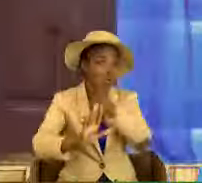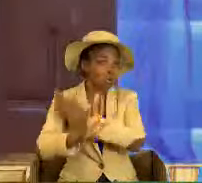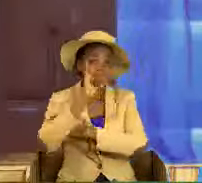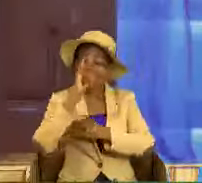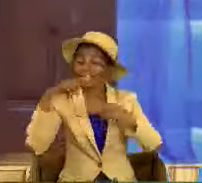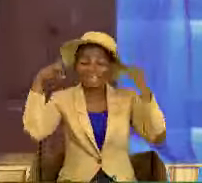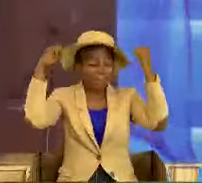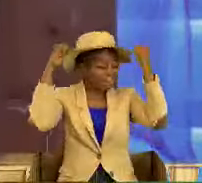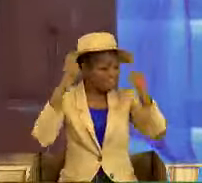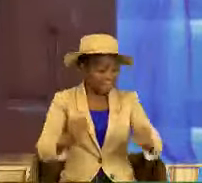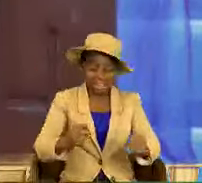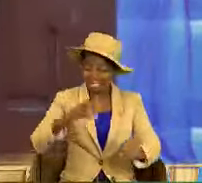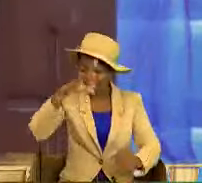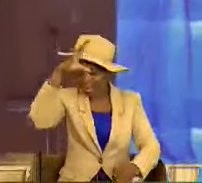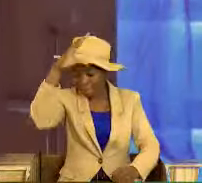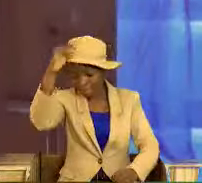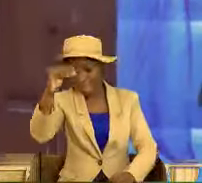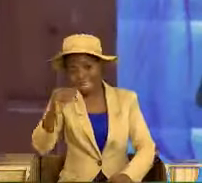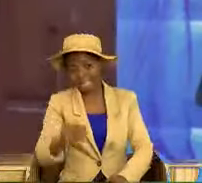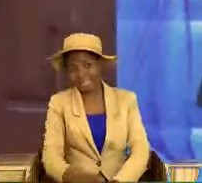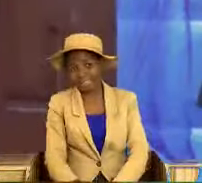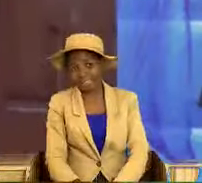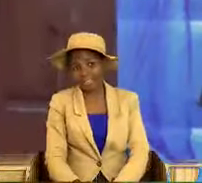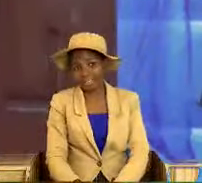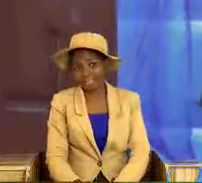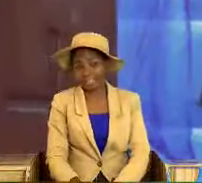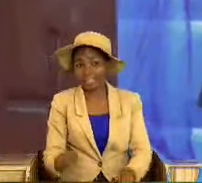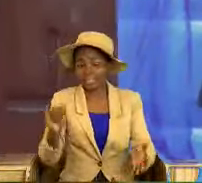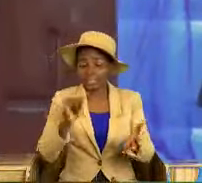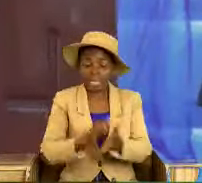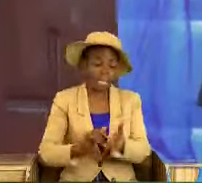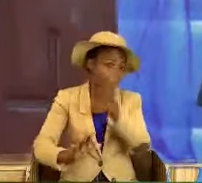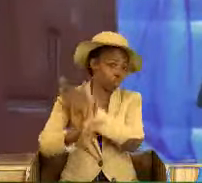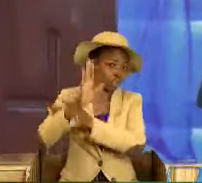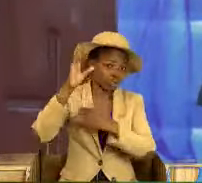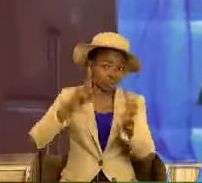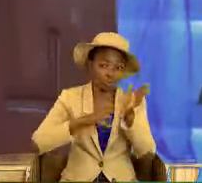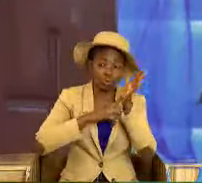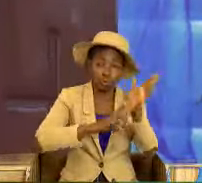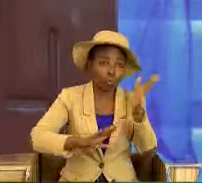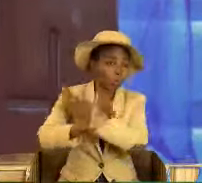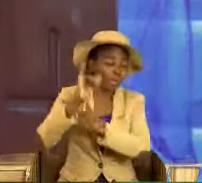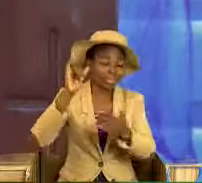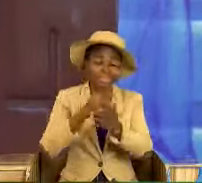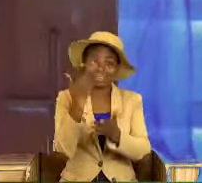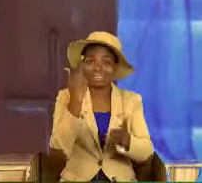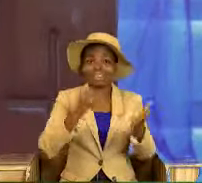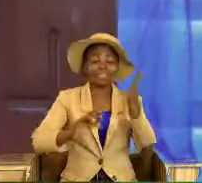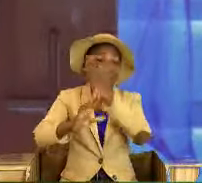Shai El Shai means The God Who is more than